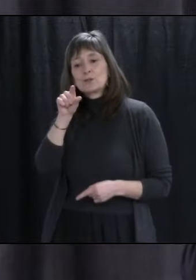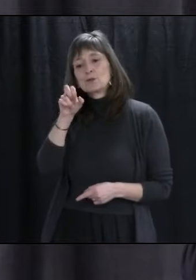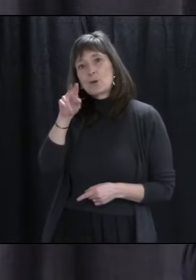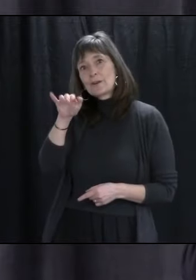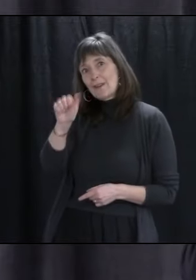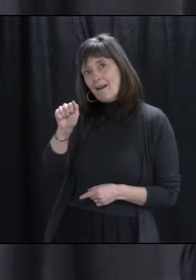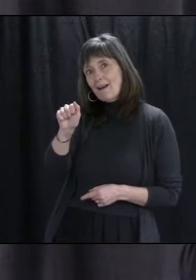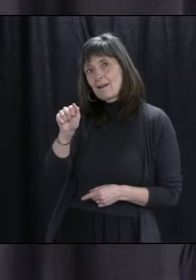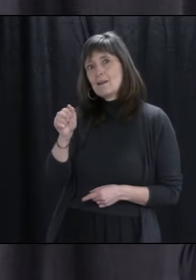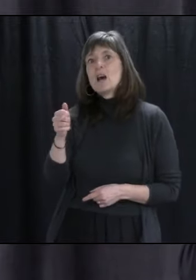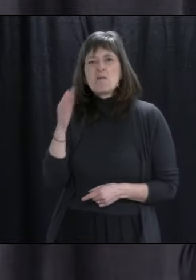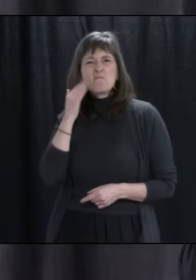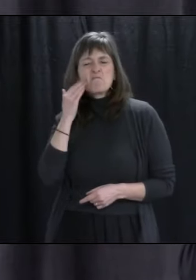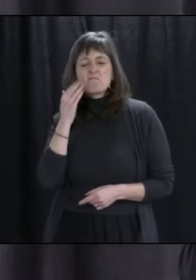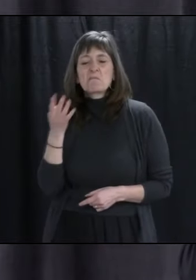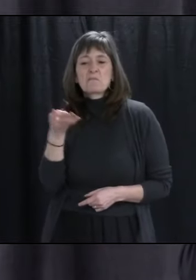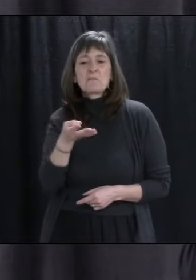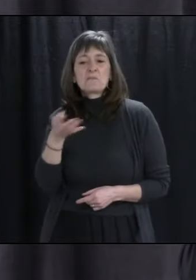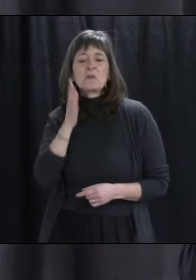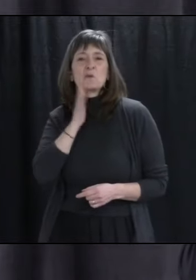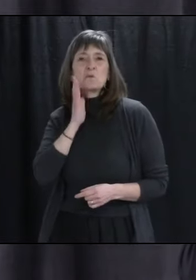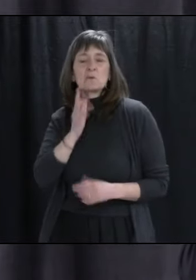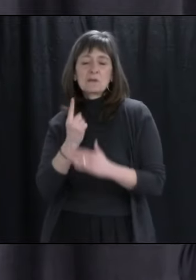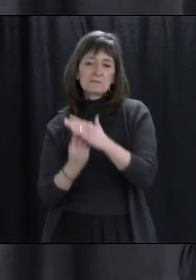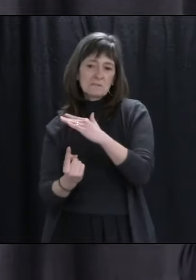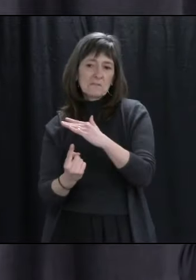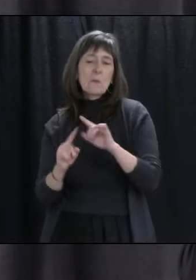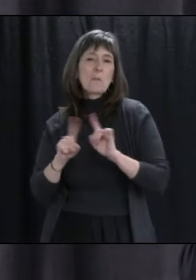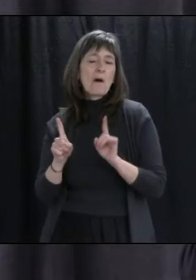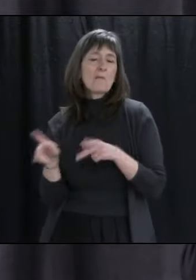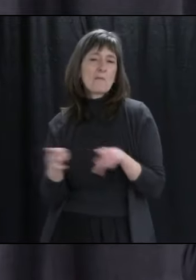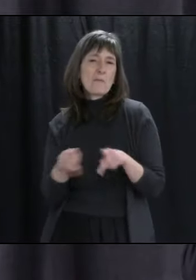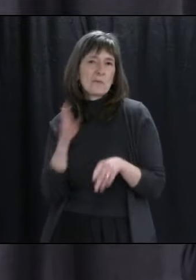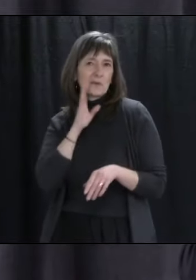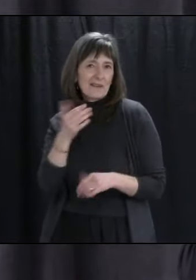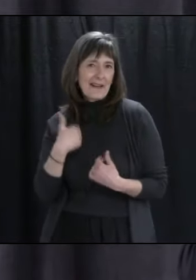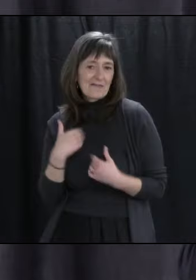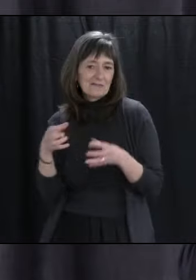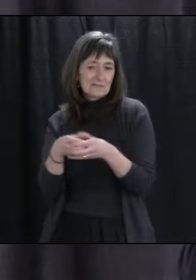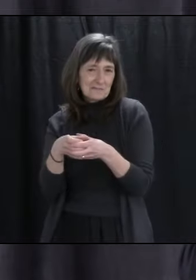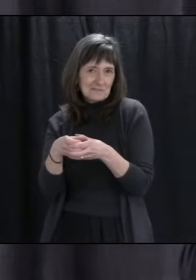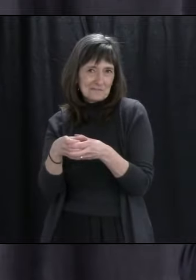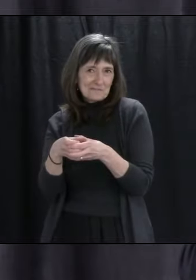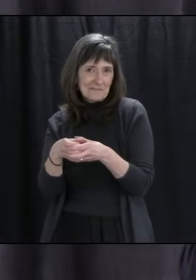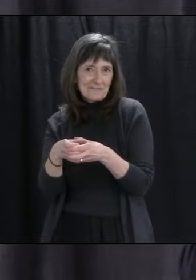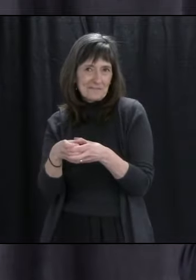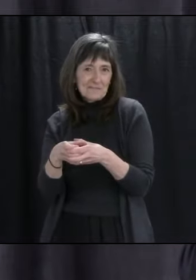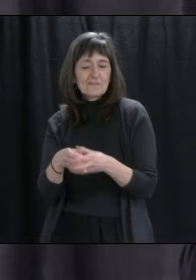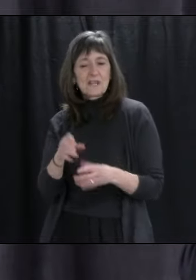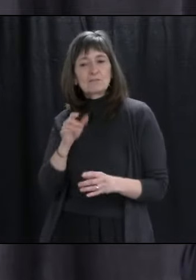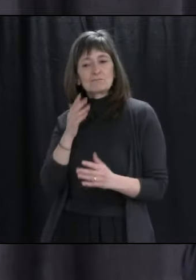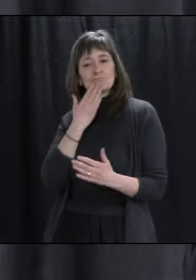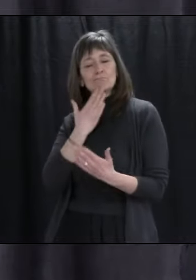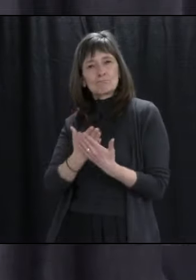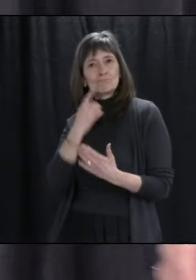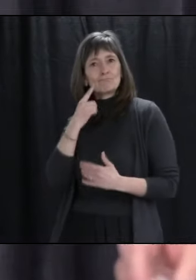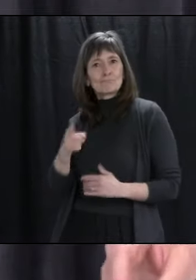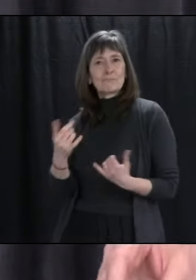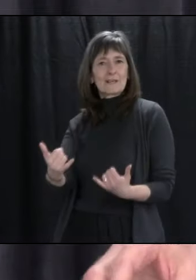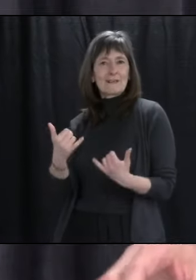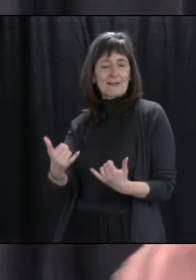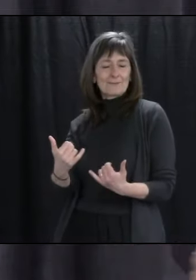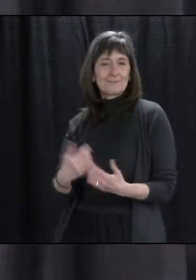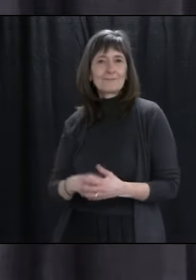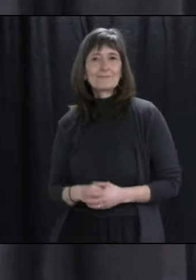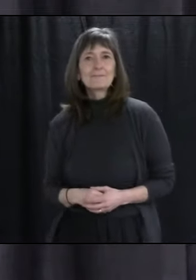be celebrating as best you can in self-isolation. That's where you need to be at this moment. So we're